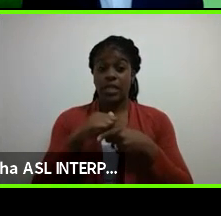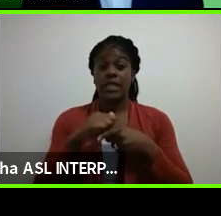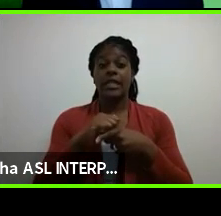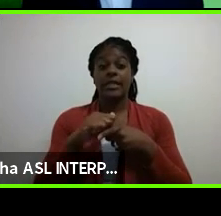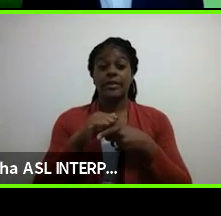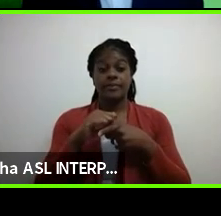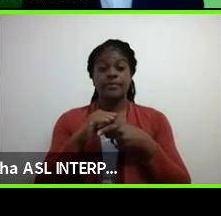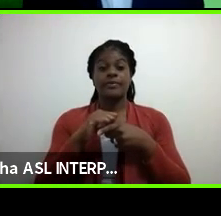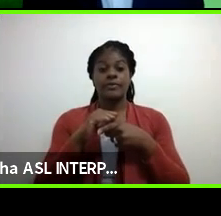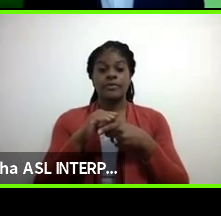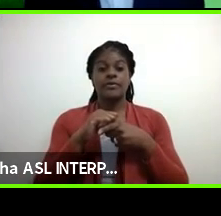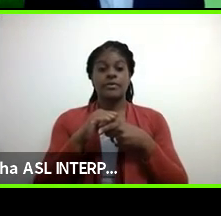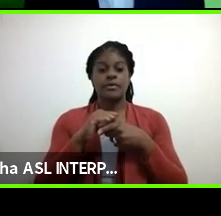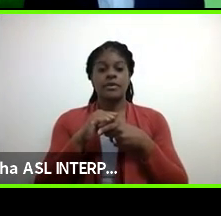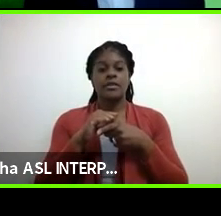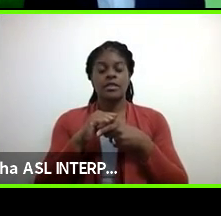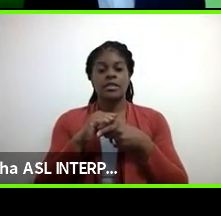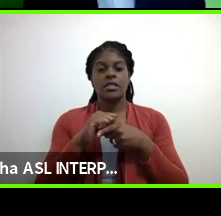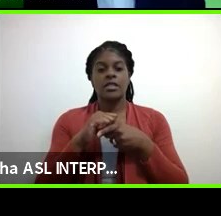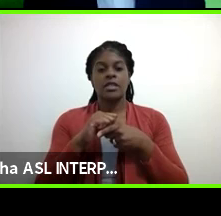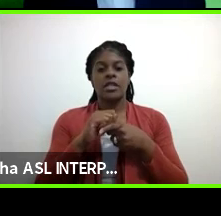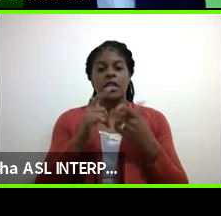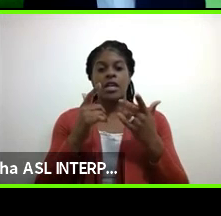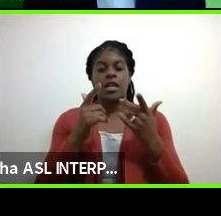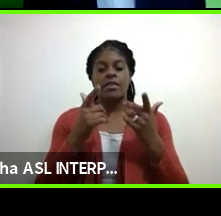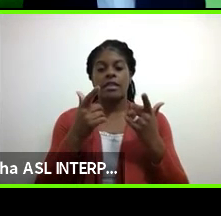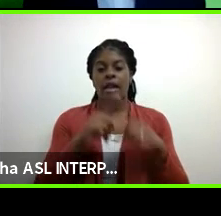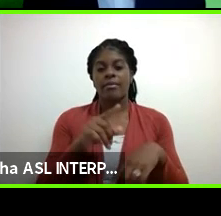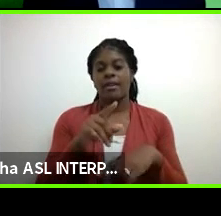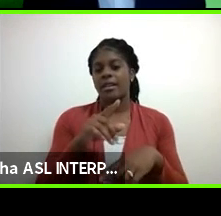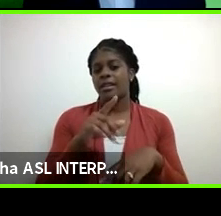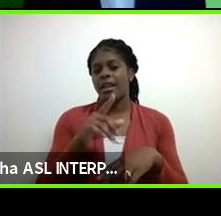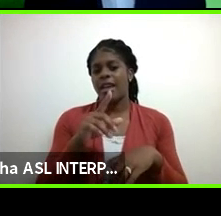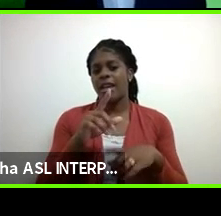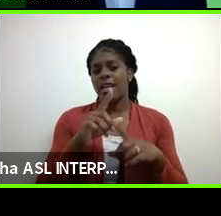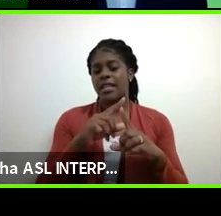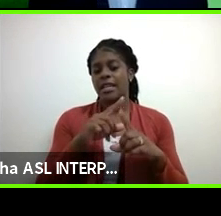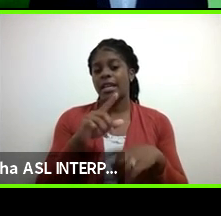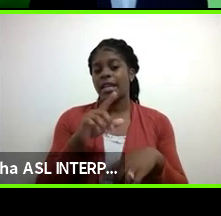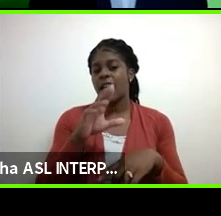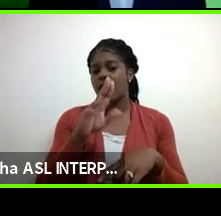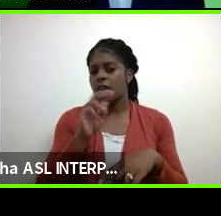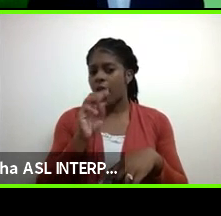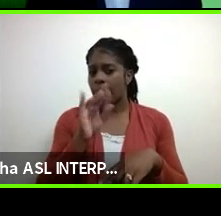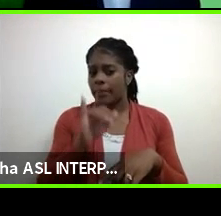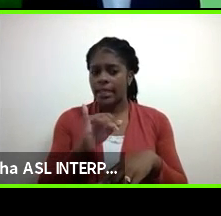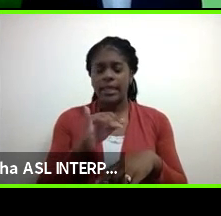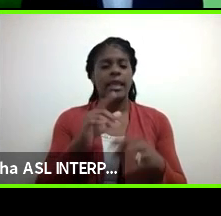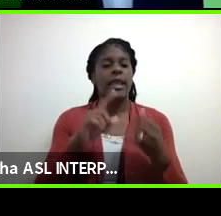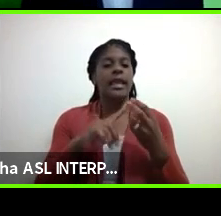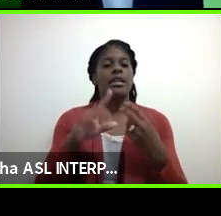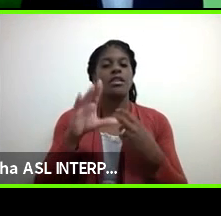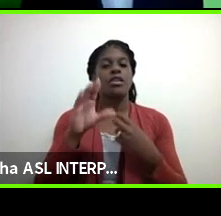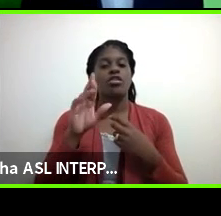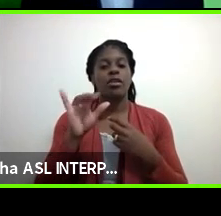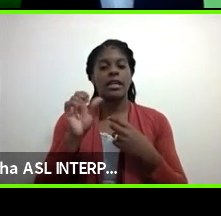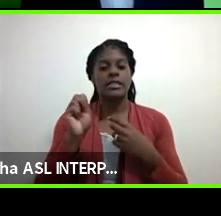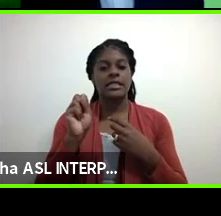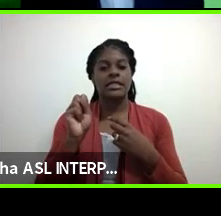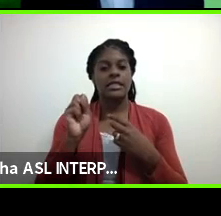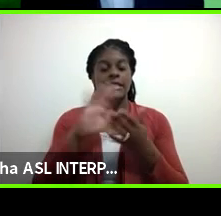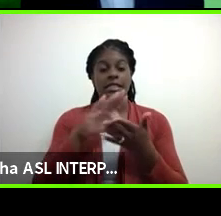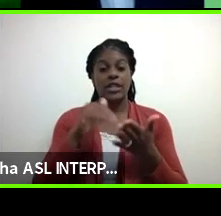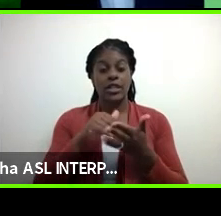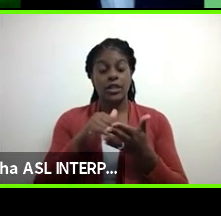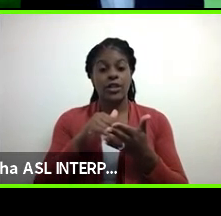They do it in with NAMI, and they do it at the crisis center. And we actually get to experience what it's like to,